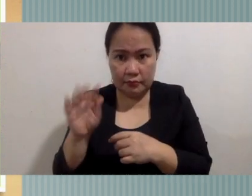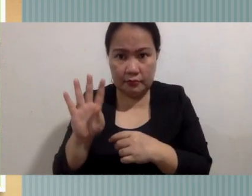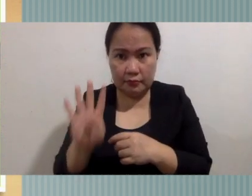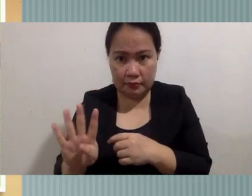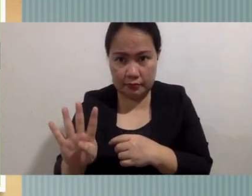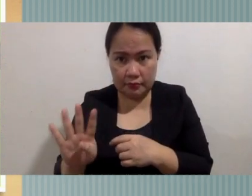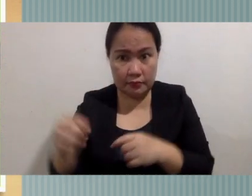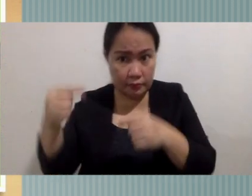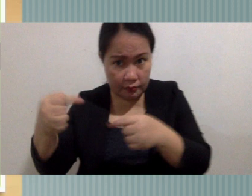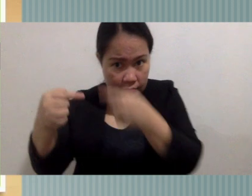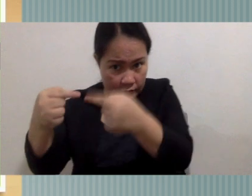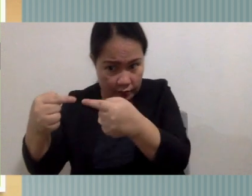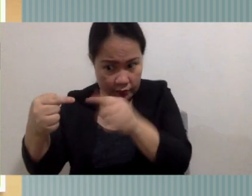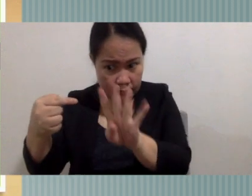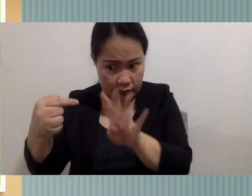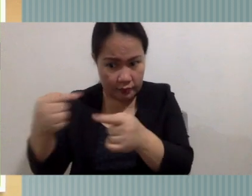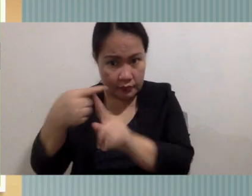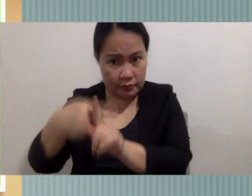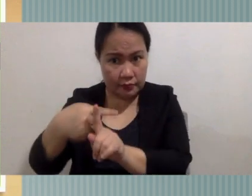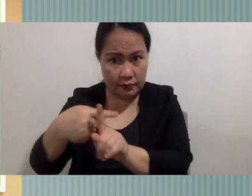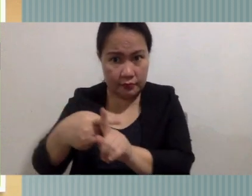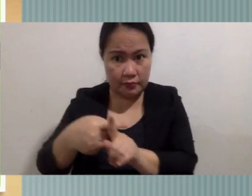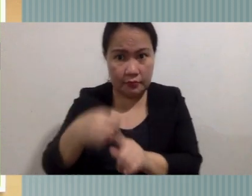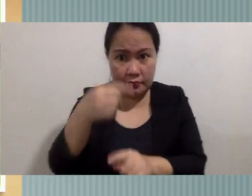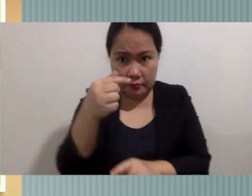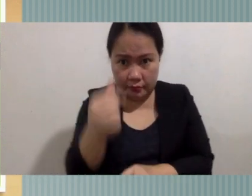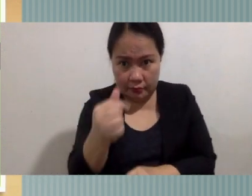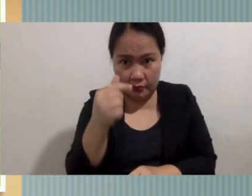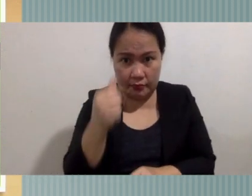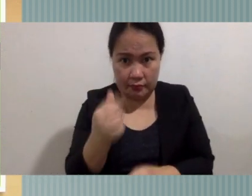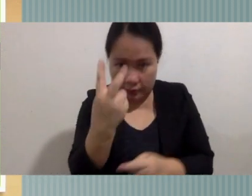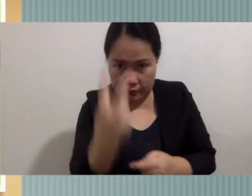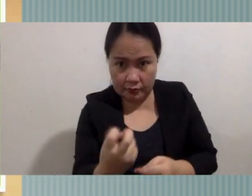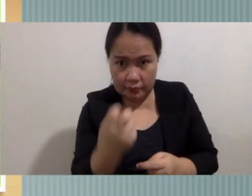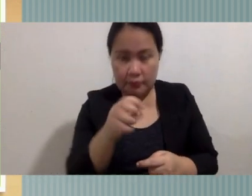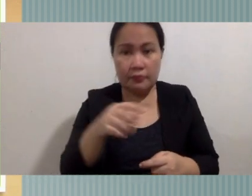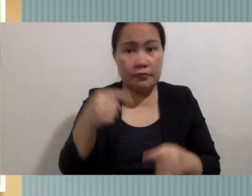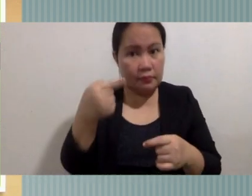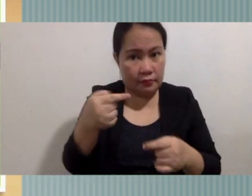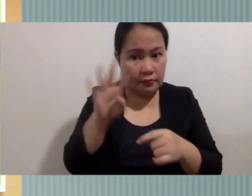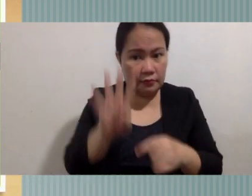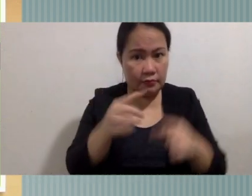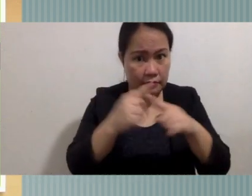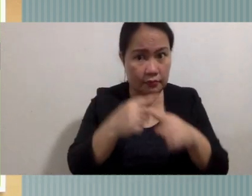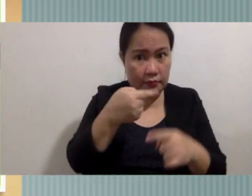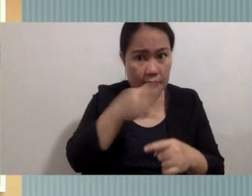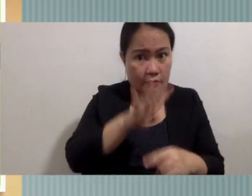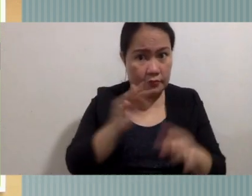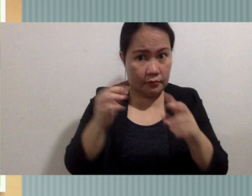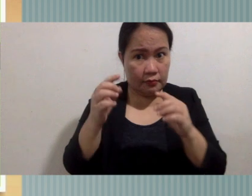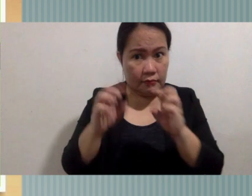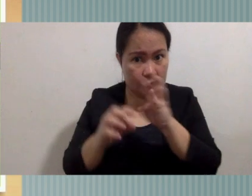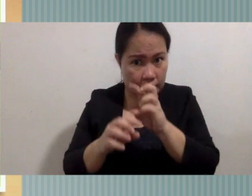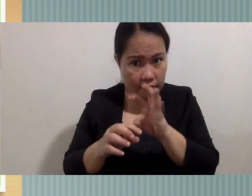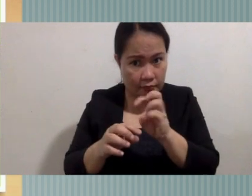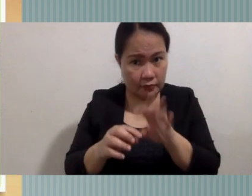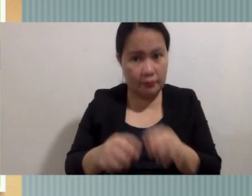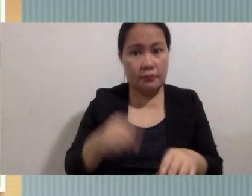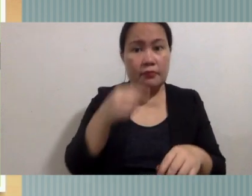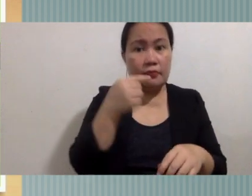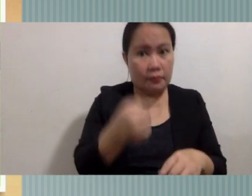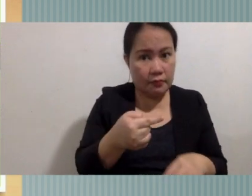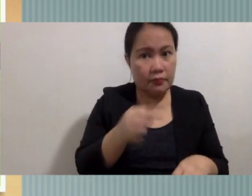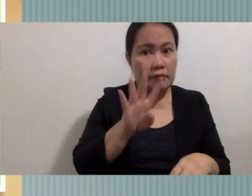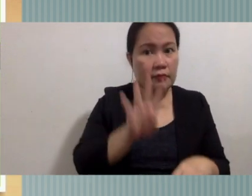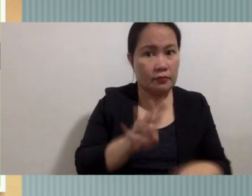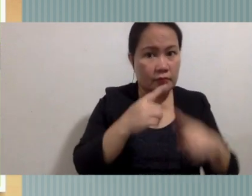positive 4 kasi negative, negative, that is positive. Positive or negative, square root of negative 4 squared, that